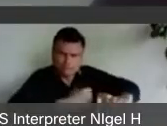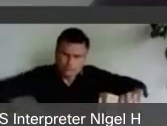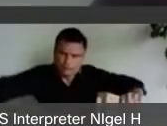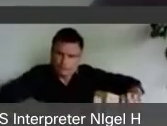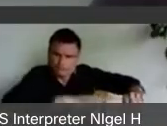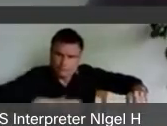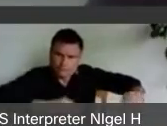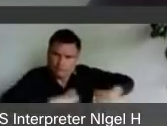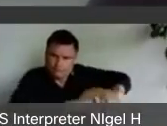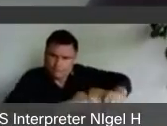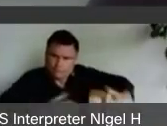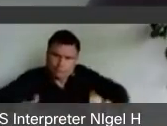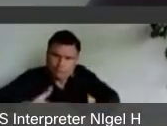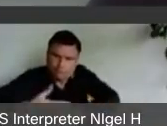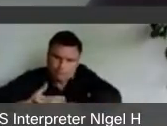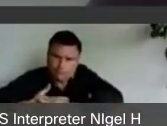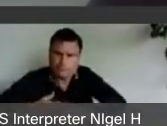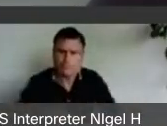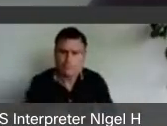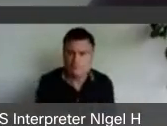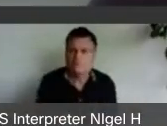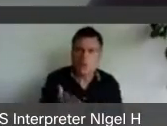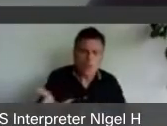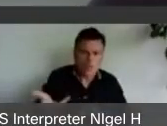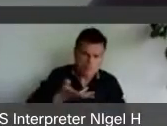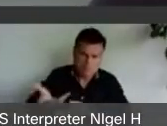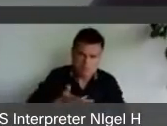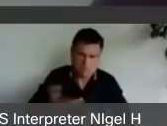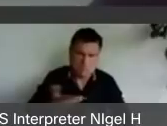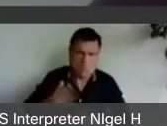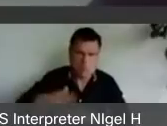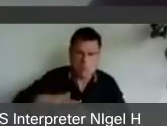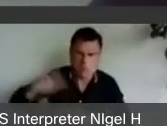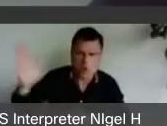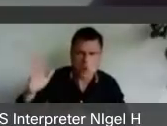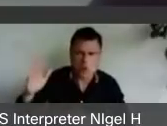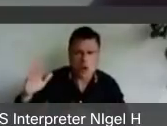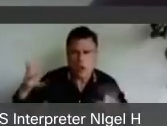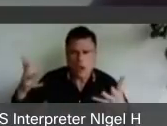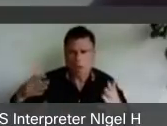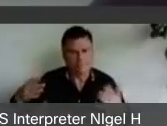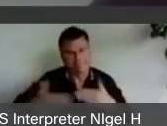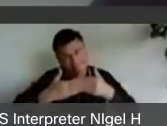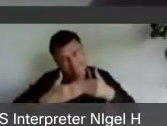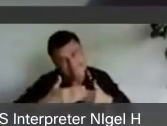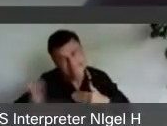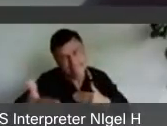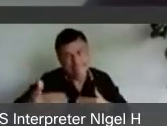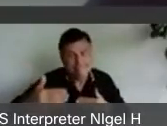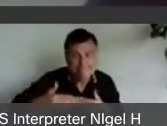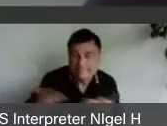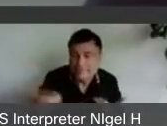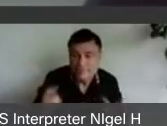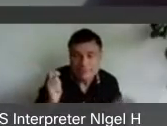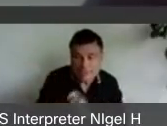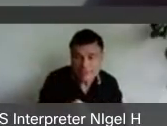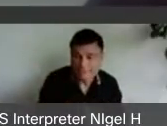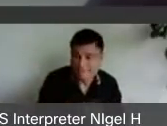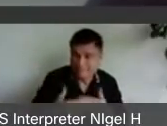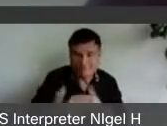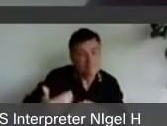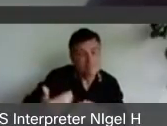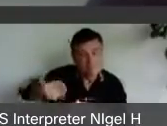throughout the session, about how this new future and this better future could improve the mental health and well-being of young people. But what